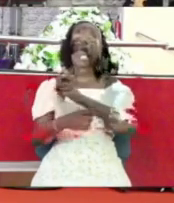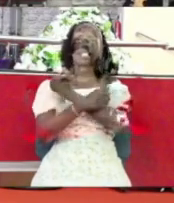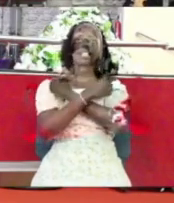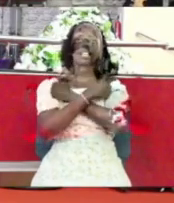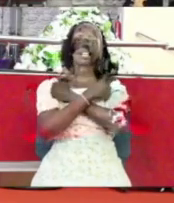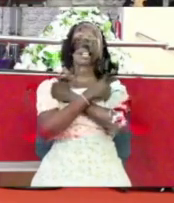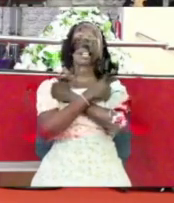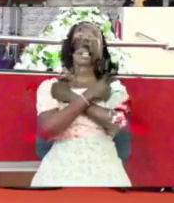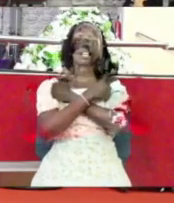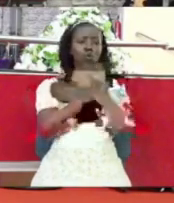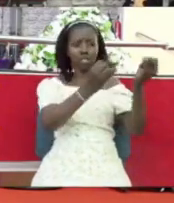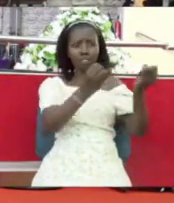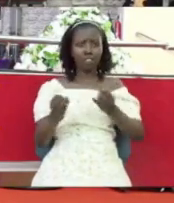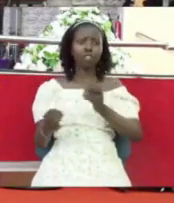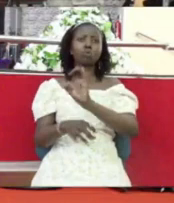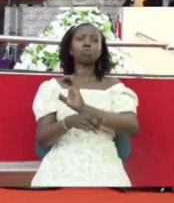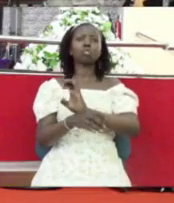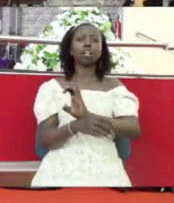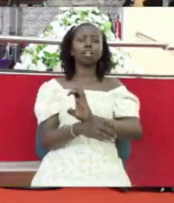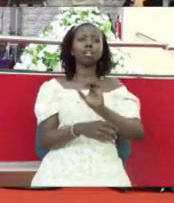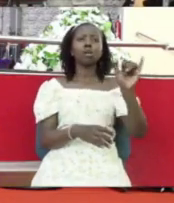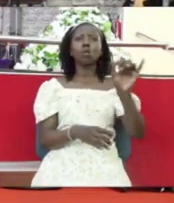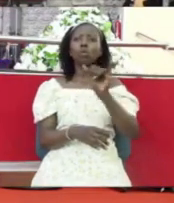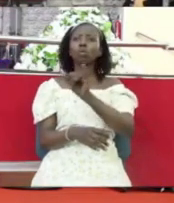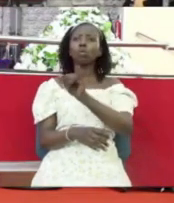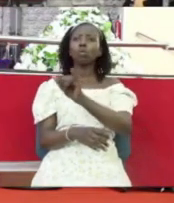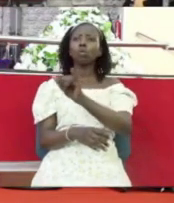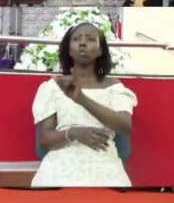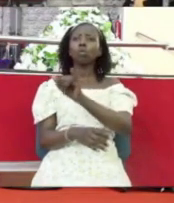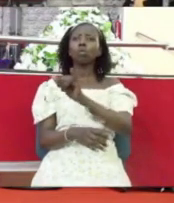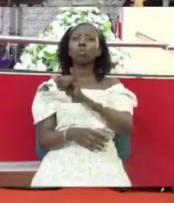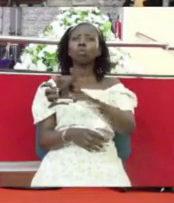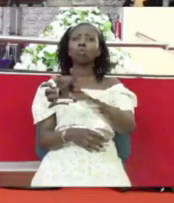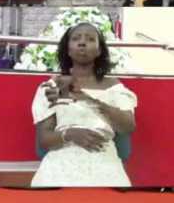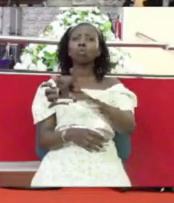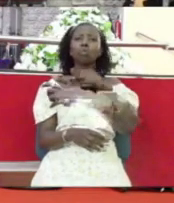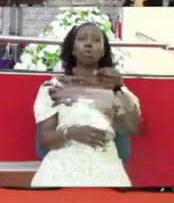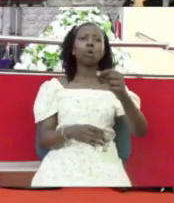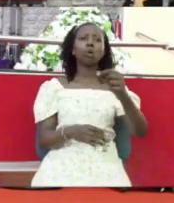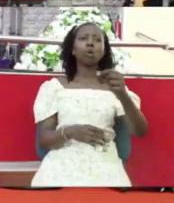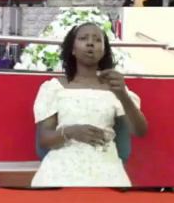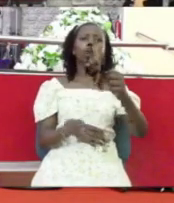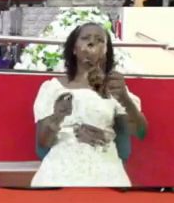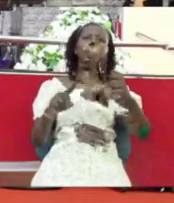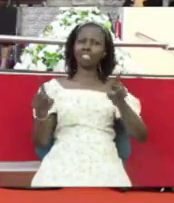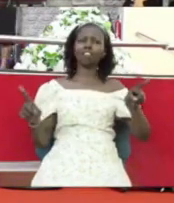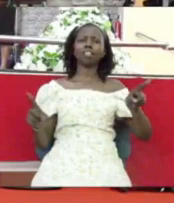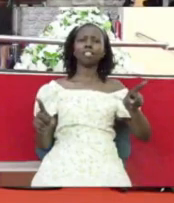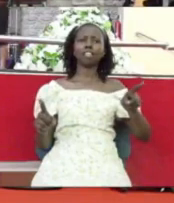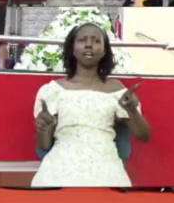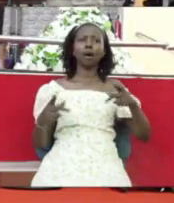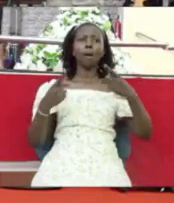tunastahili tukawalike kanisani. Those are the people that we need to go to and interact with them, and that they can see there is a difference between somebody who is born again and one who is